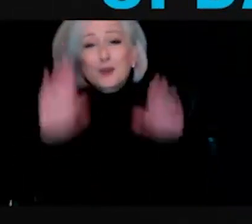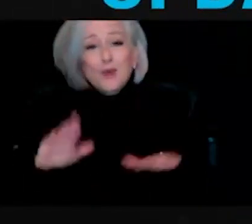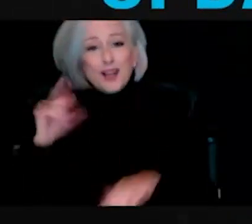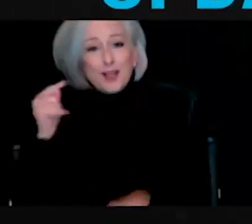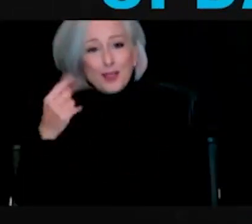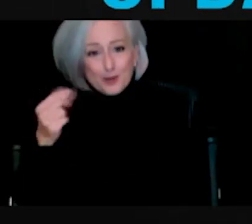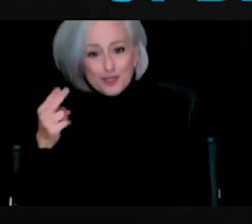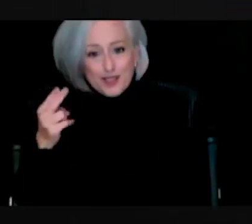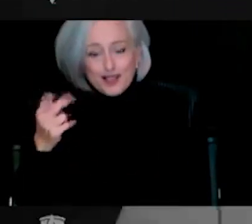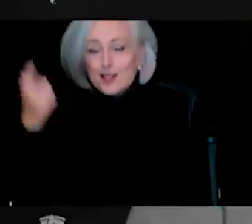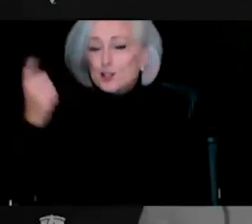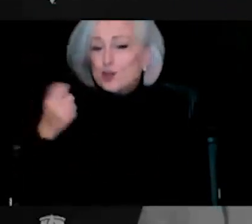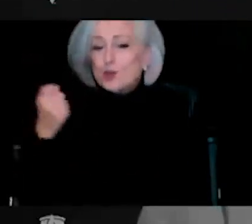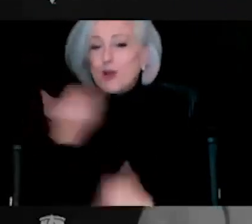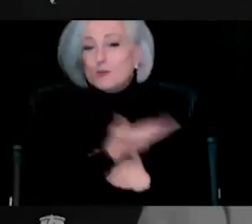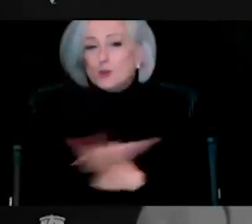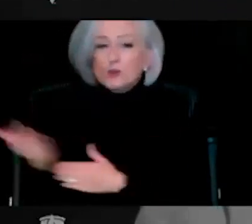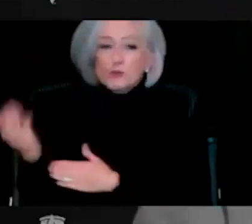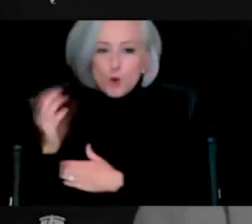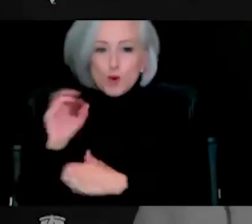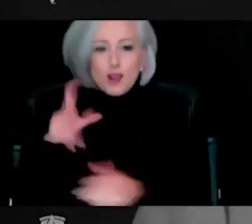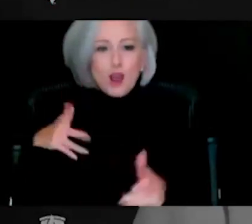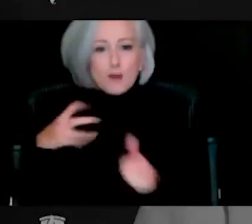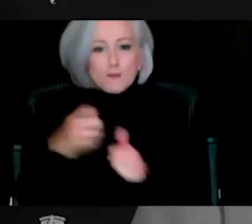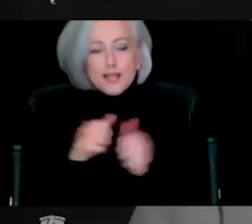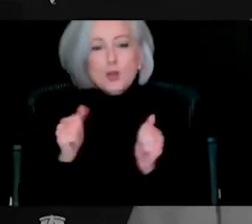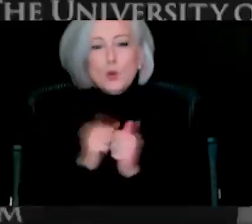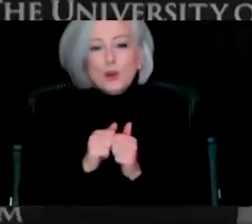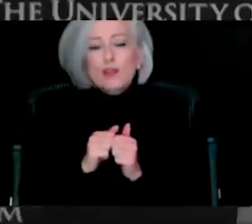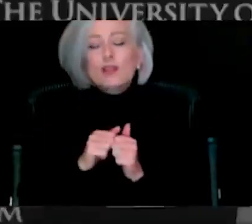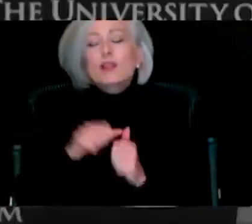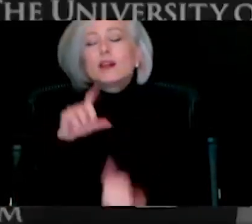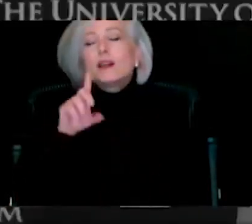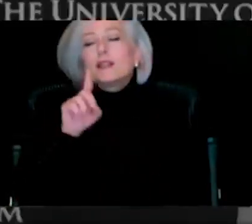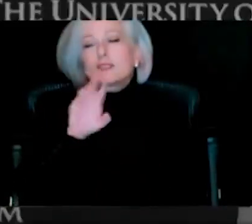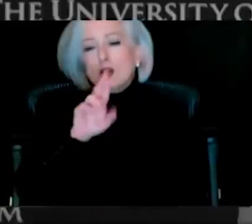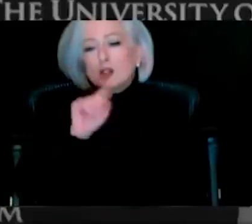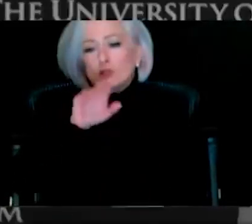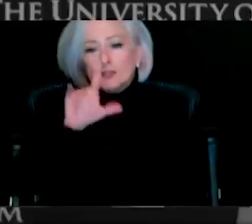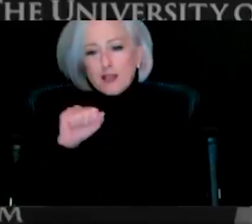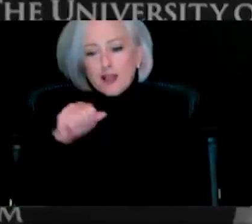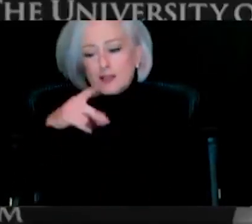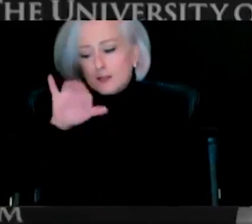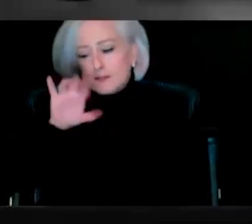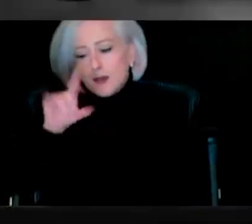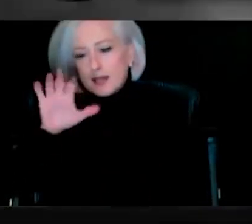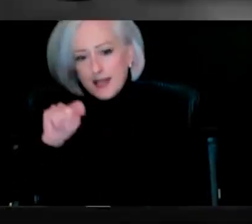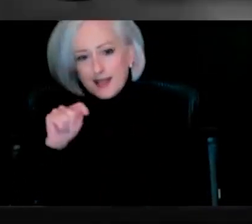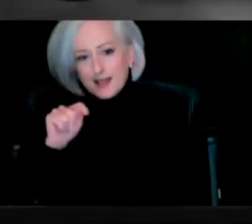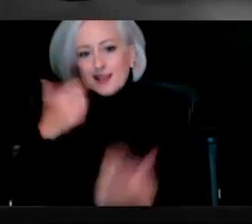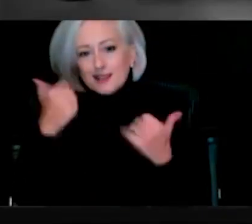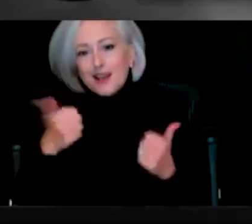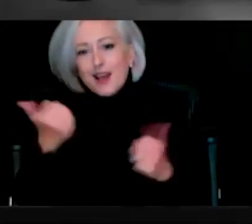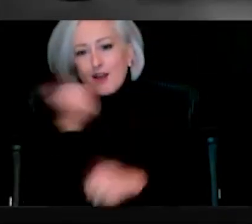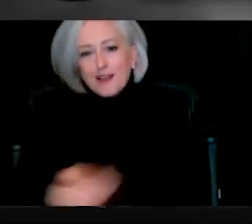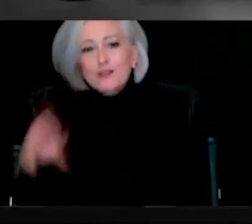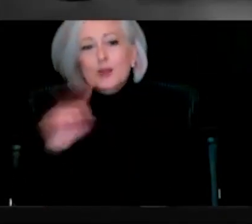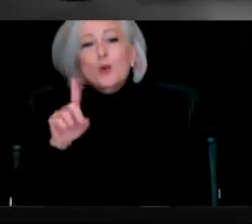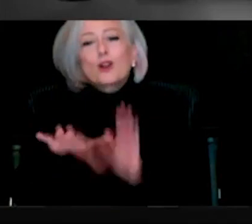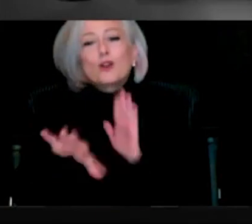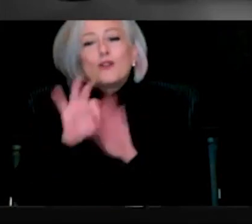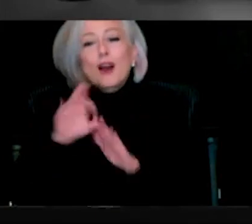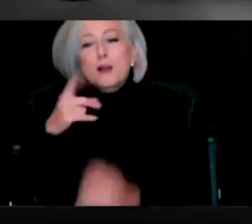morning medical update and open mics with Dr. Stites podcasts. Now everywhere podcasts are available.